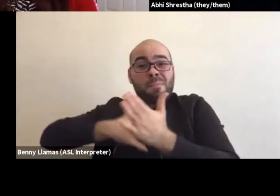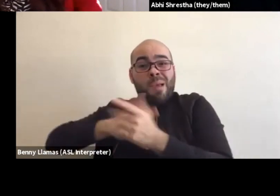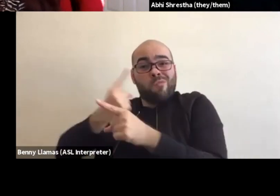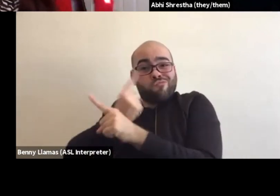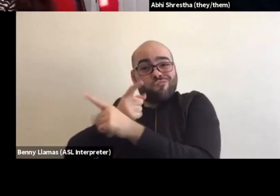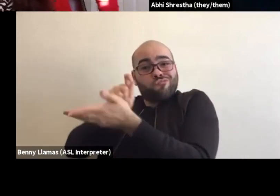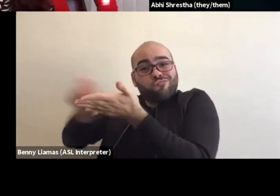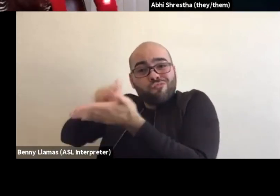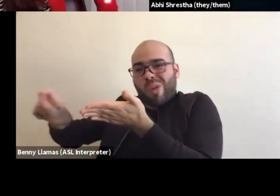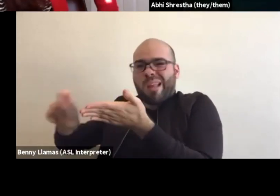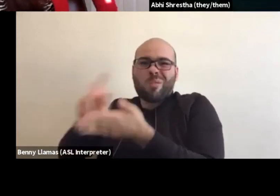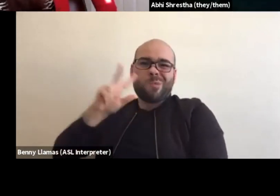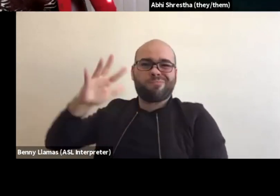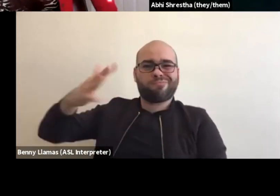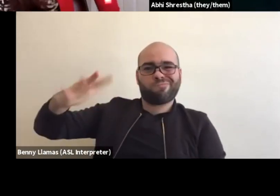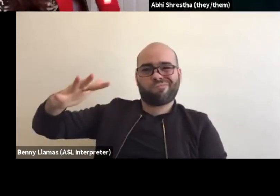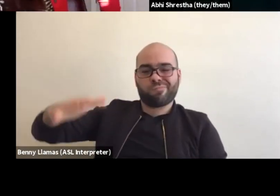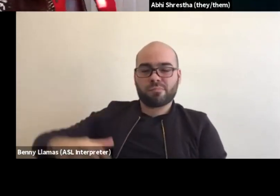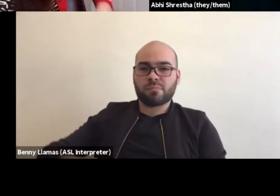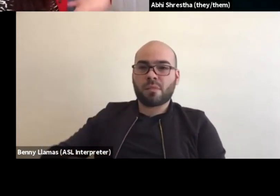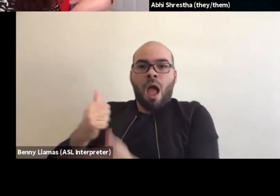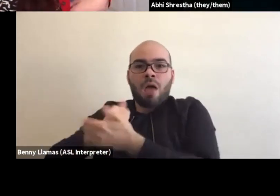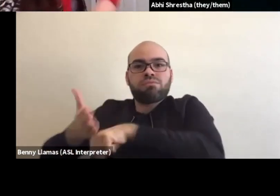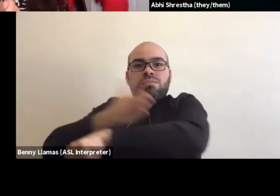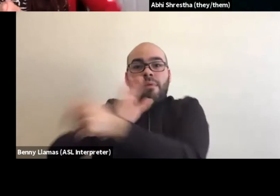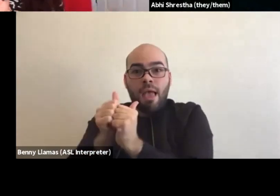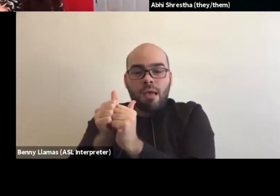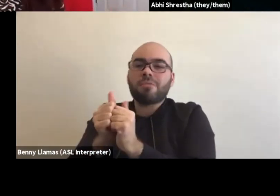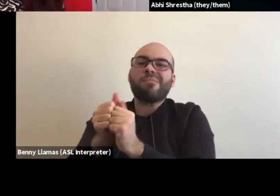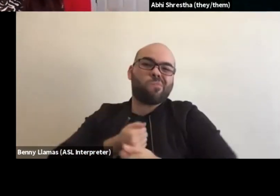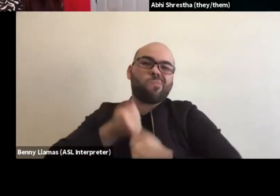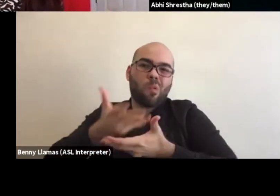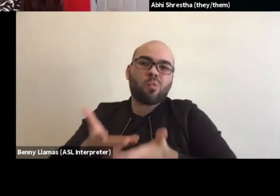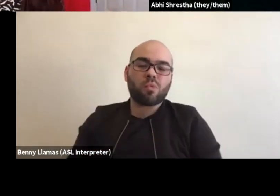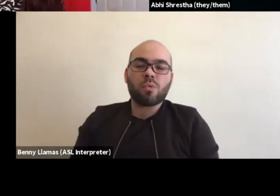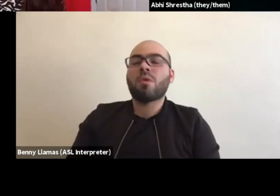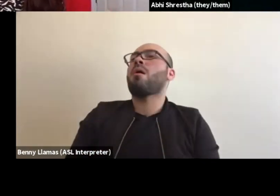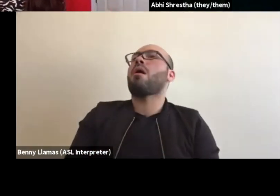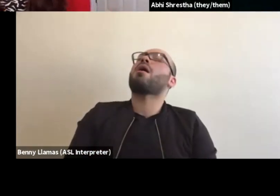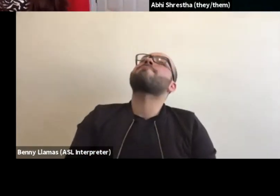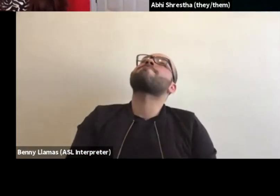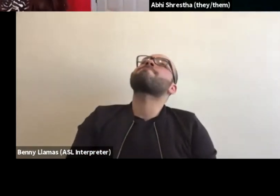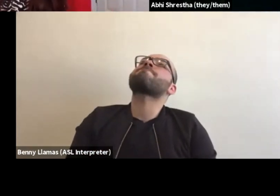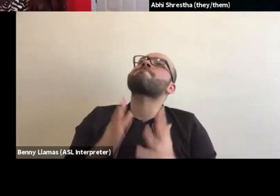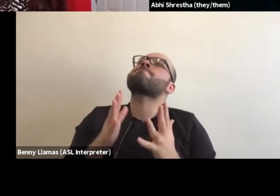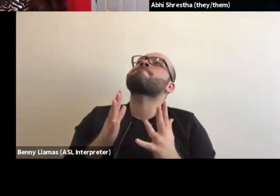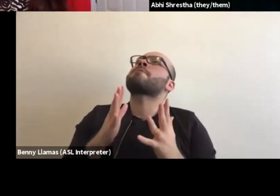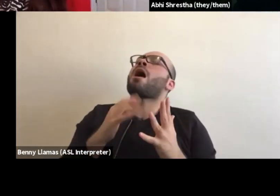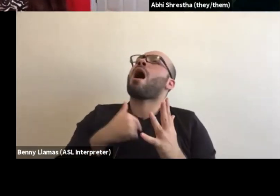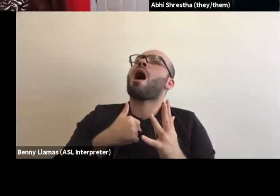as it is. And I pay very much, I pay a lot of attention to the sounds